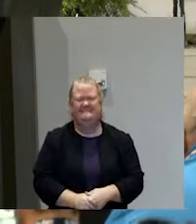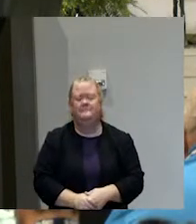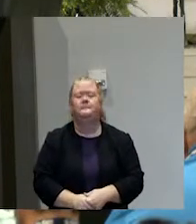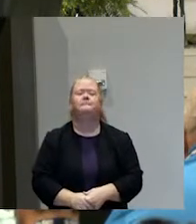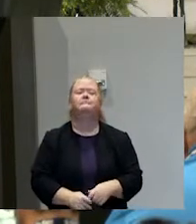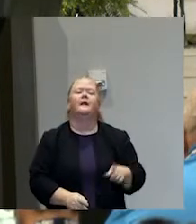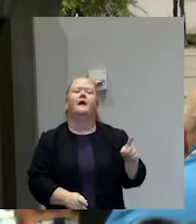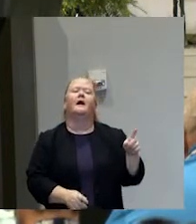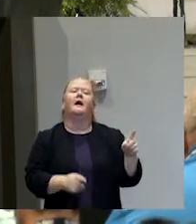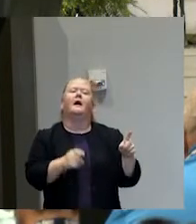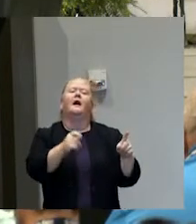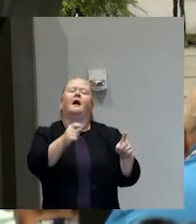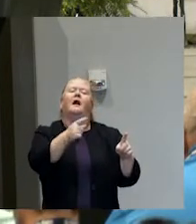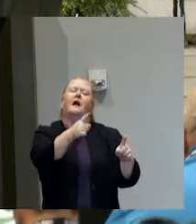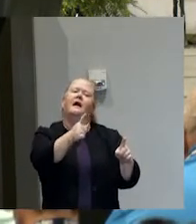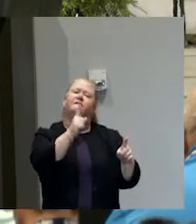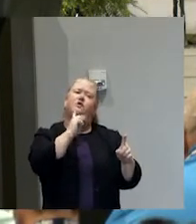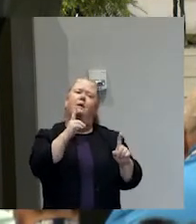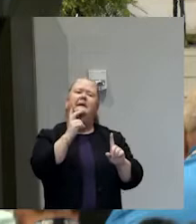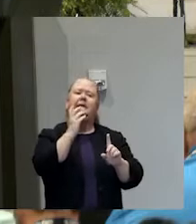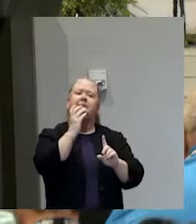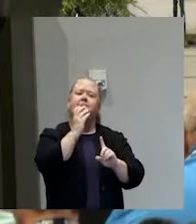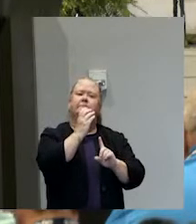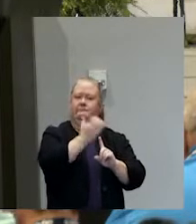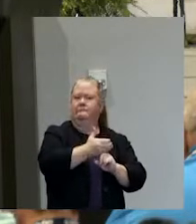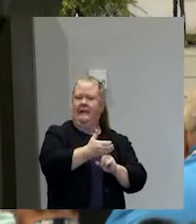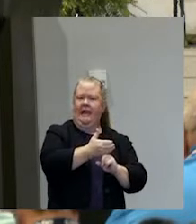could be cast as an actor or an actress, it's great.